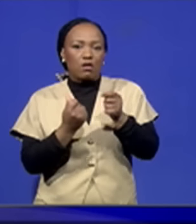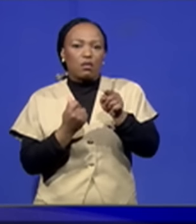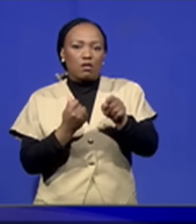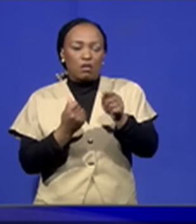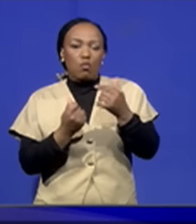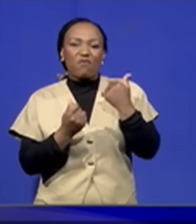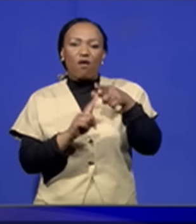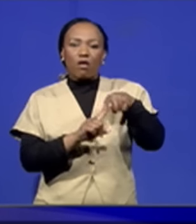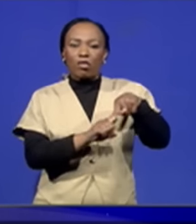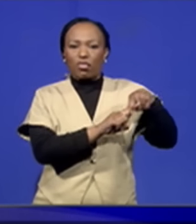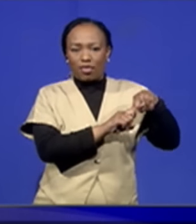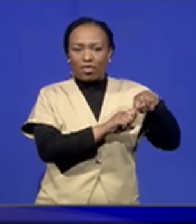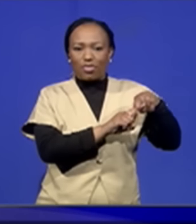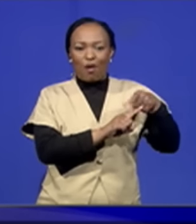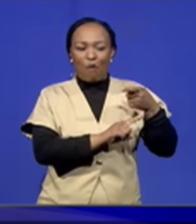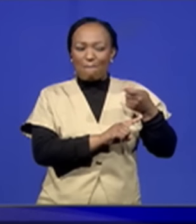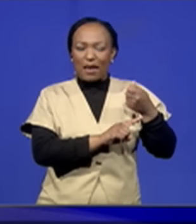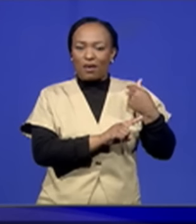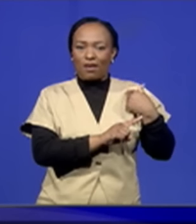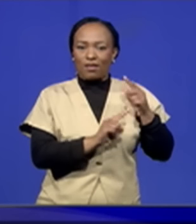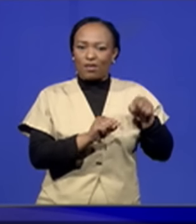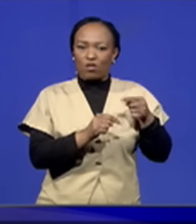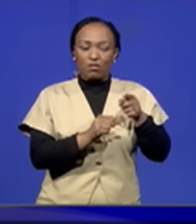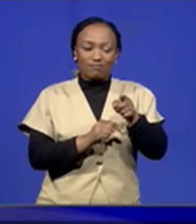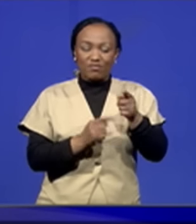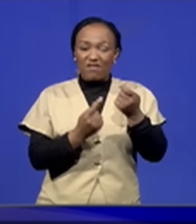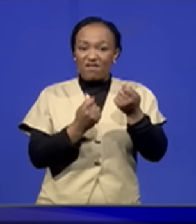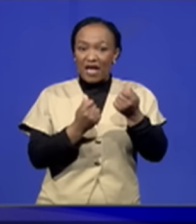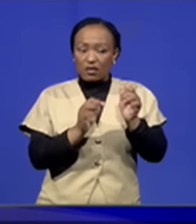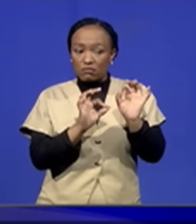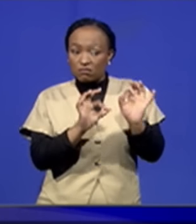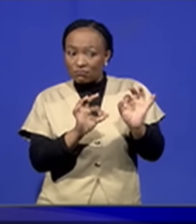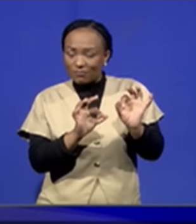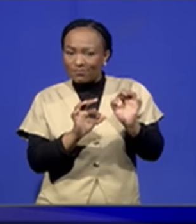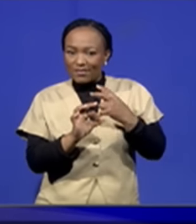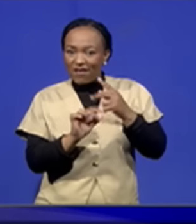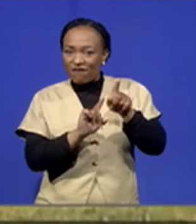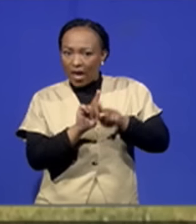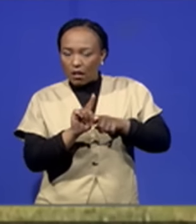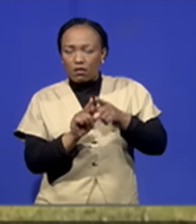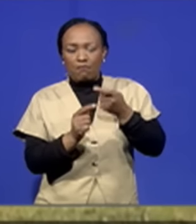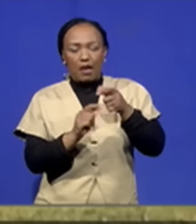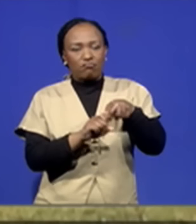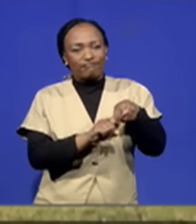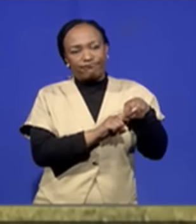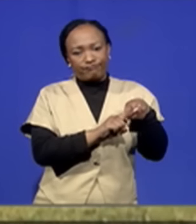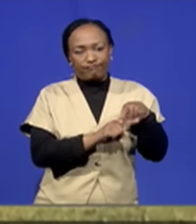sekegiwe nakwana ka ntlha go retelelwa ke go diragatsa melao ya tsamaiso ya matlole.